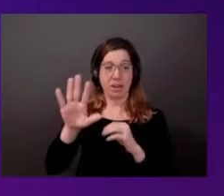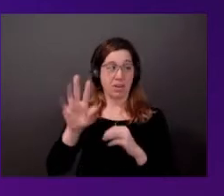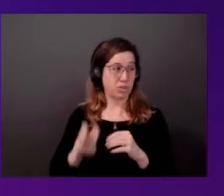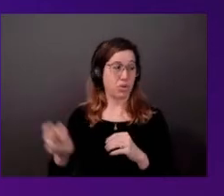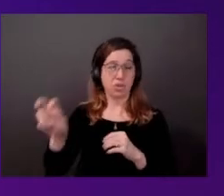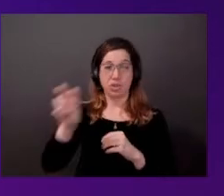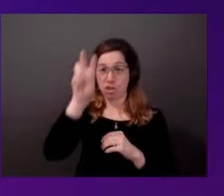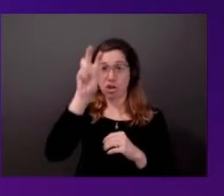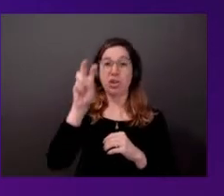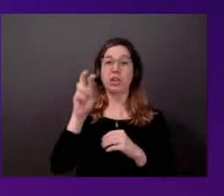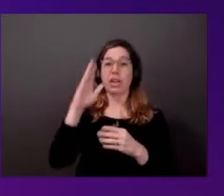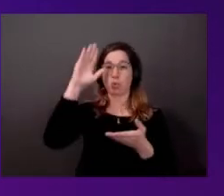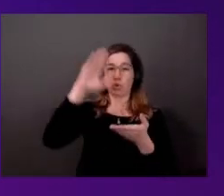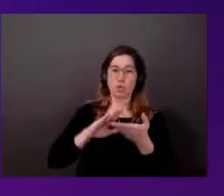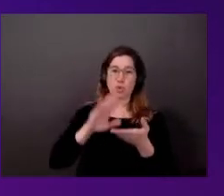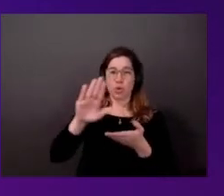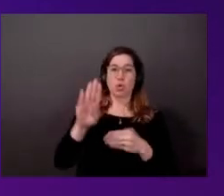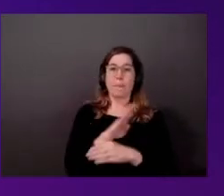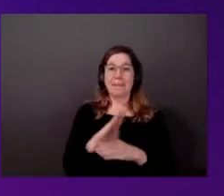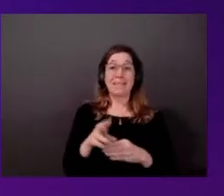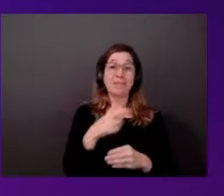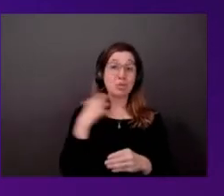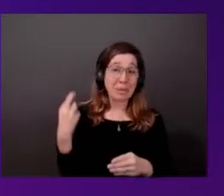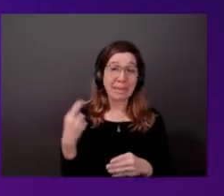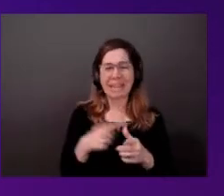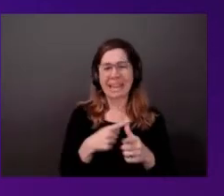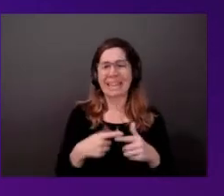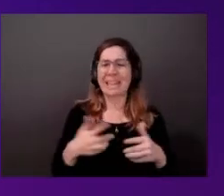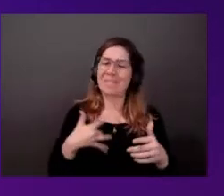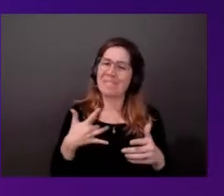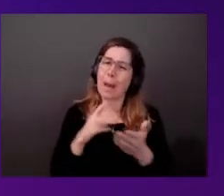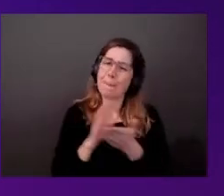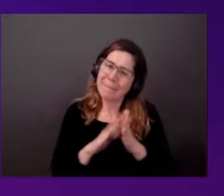gives you the peace of mind with long-term support.